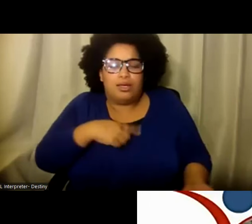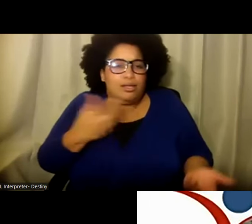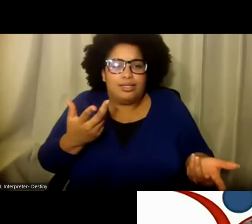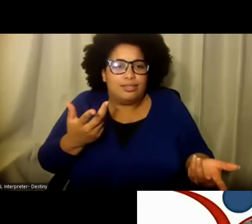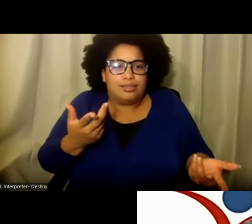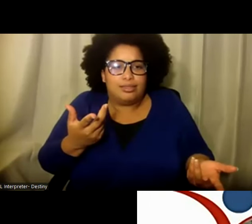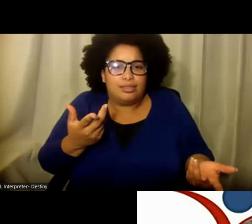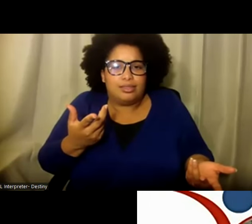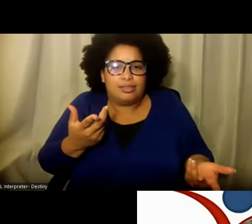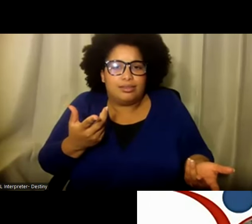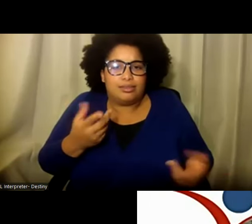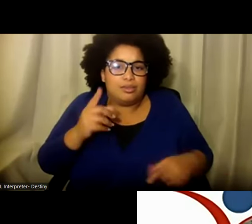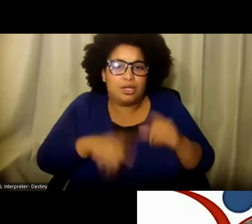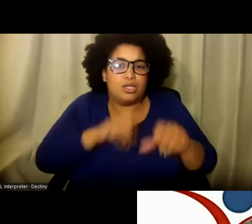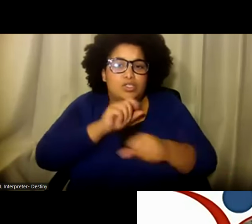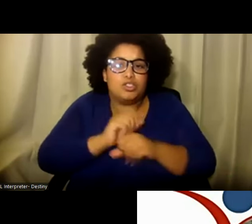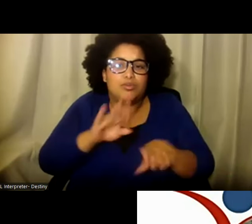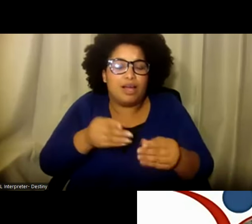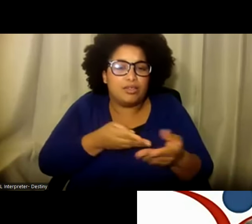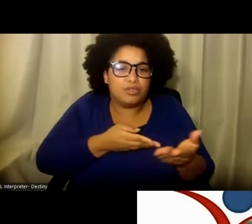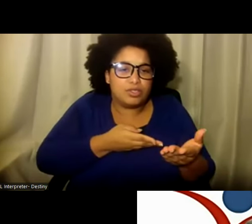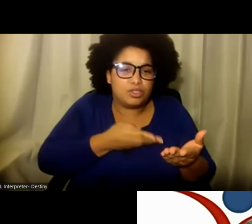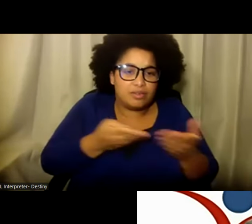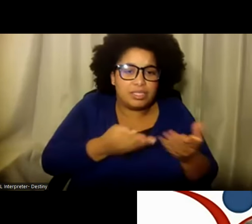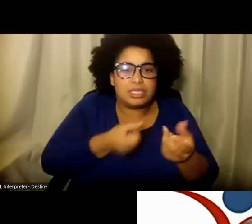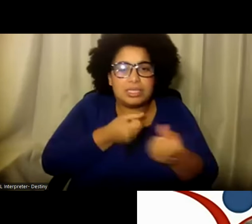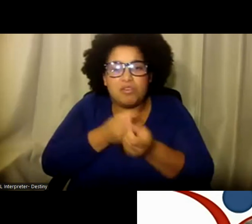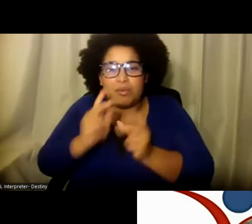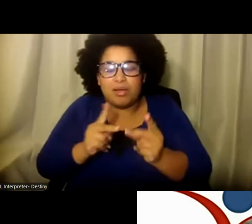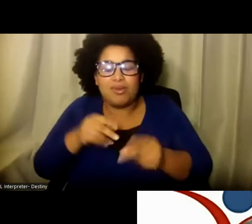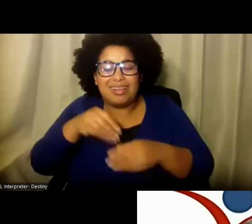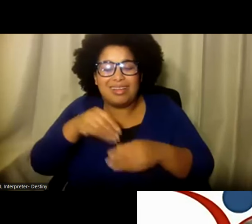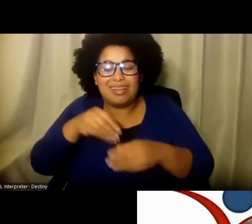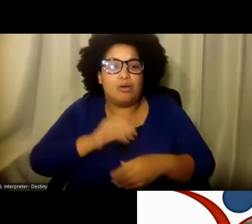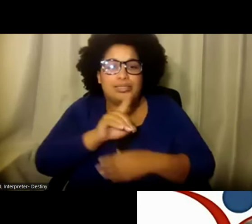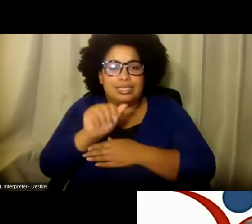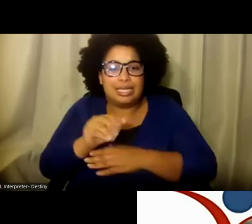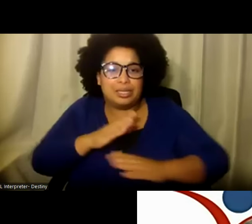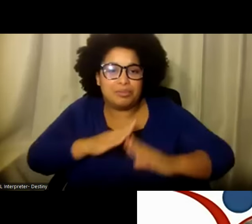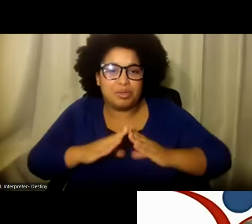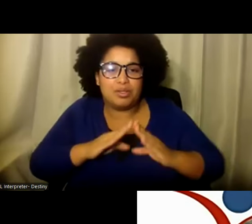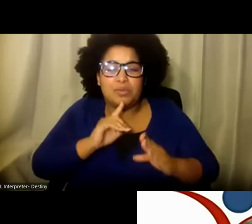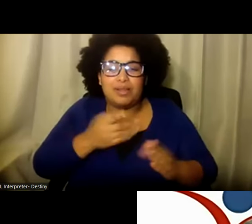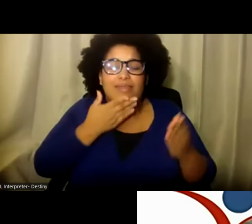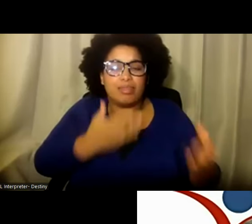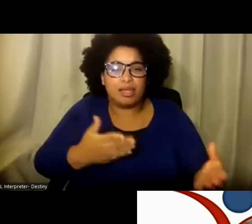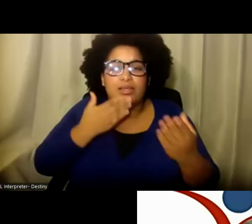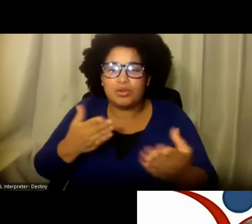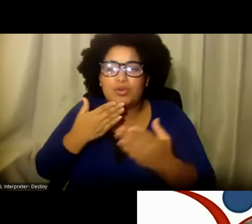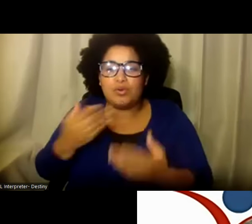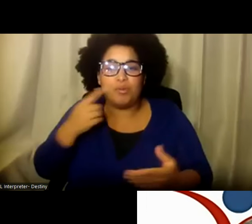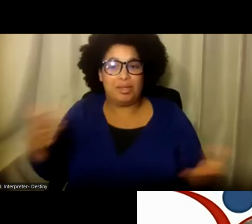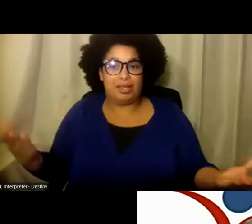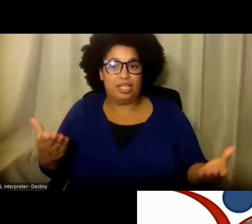we wouldn't be able to truly serve and support those out in our disability community. So I just want to thank you again for being